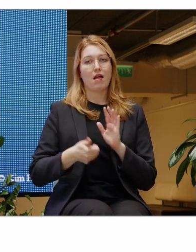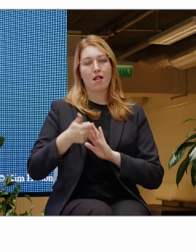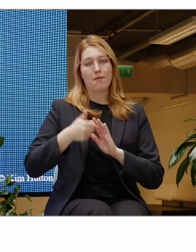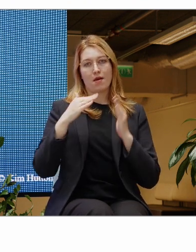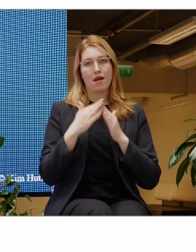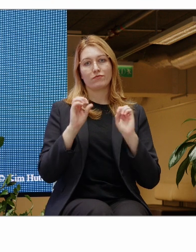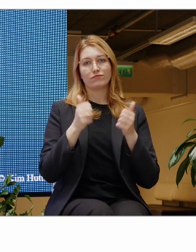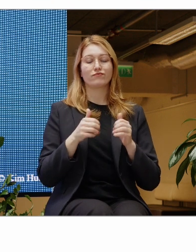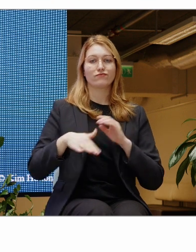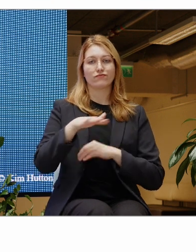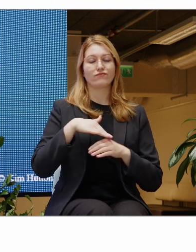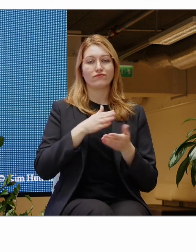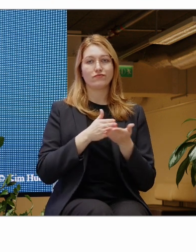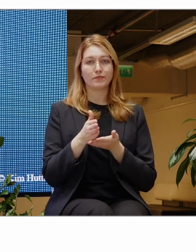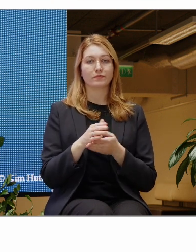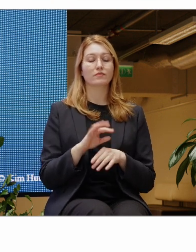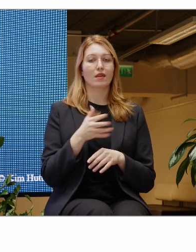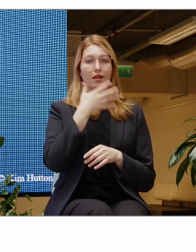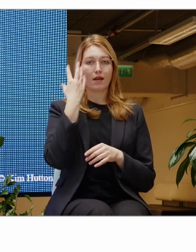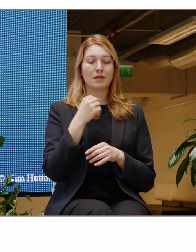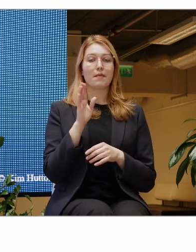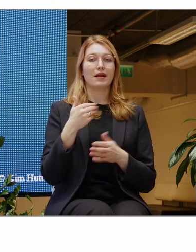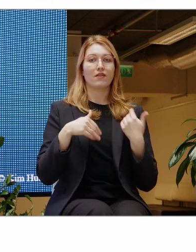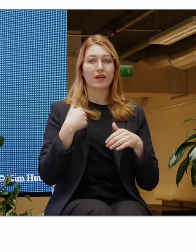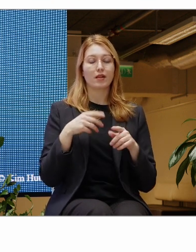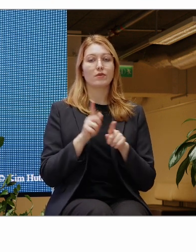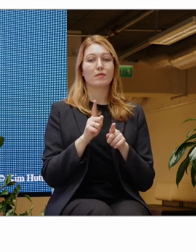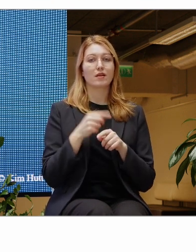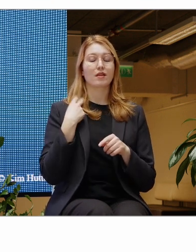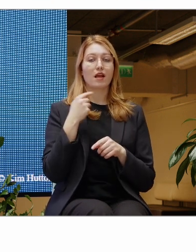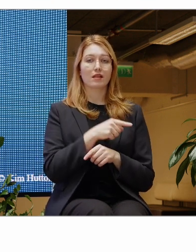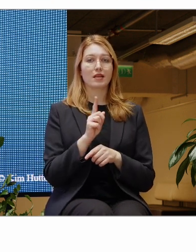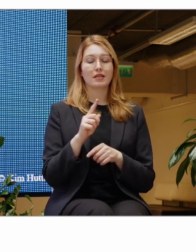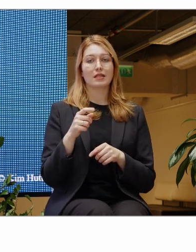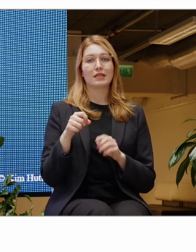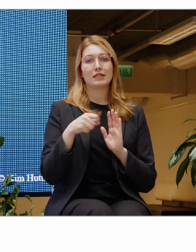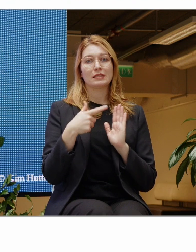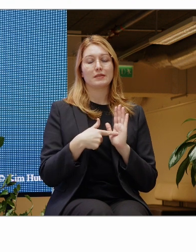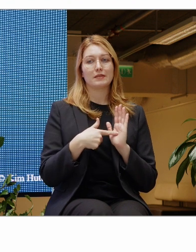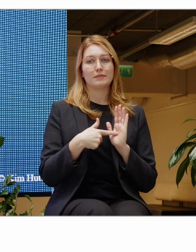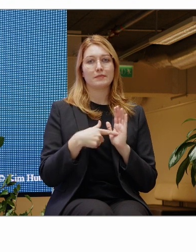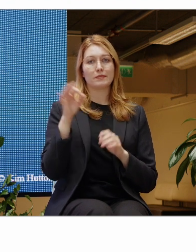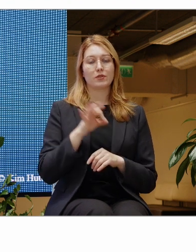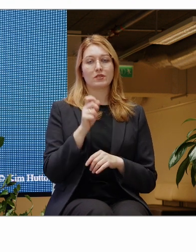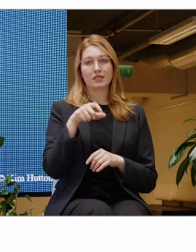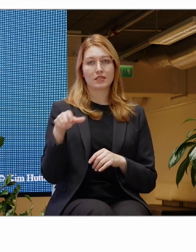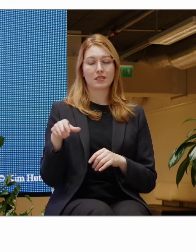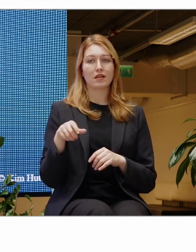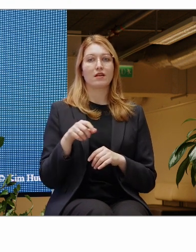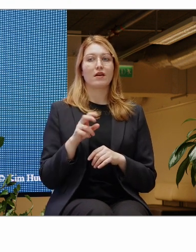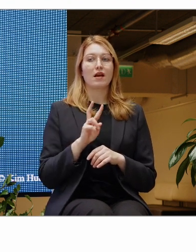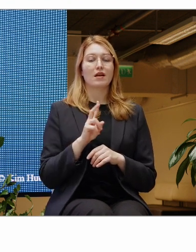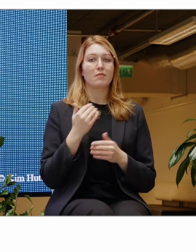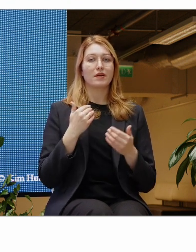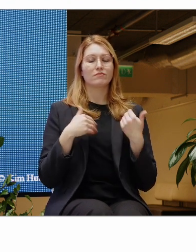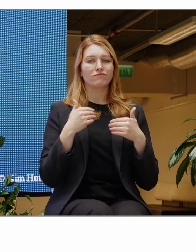invisible disabilities. Let's not forget the invisible disabilities. In the UK, at least, there's 17% of people with ADHD and autism,